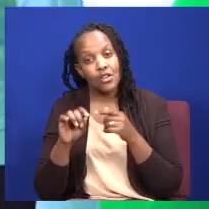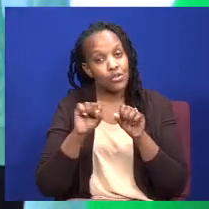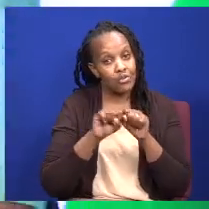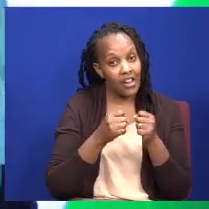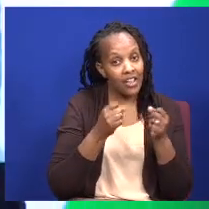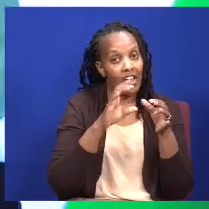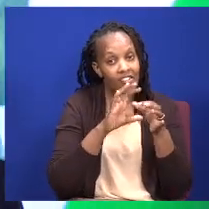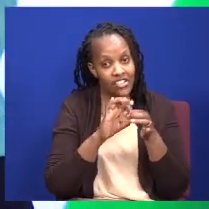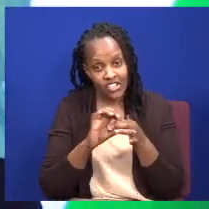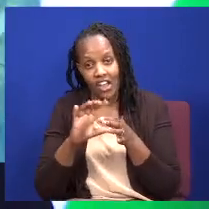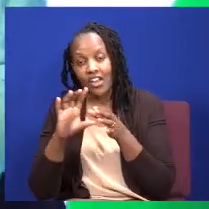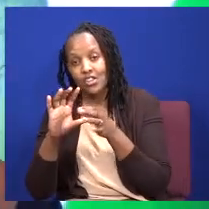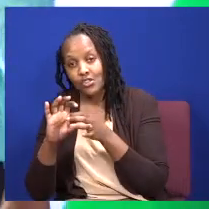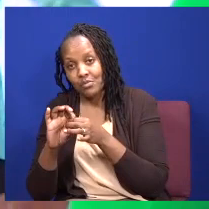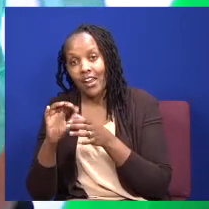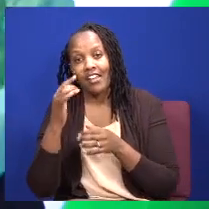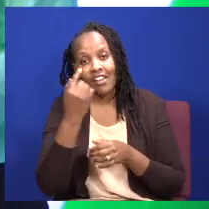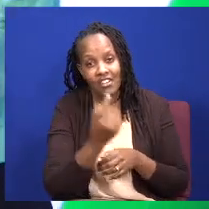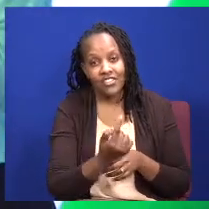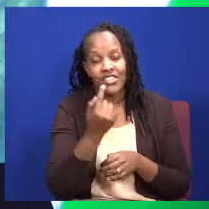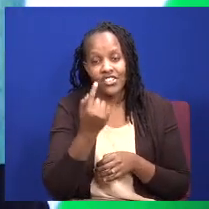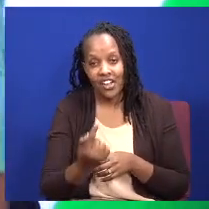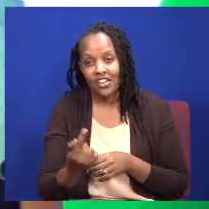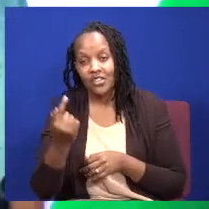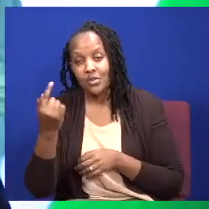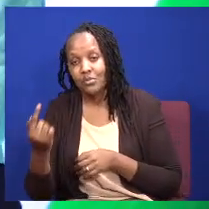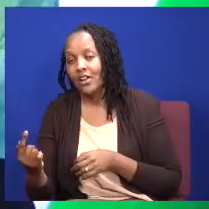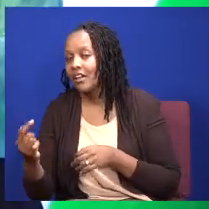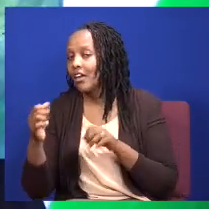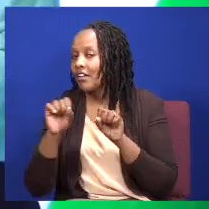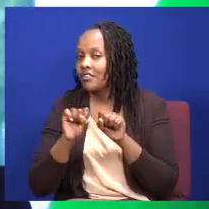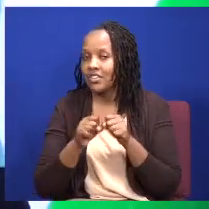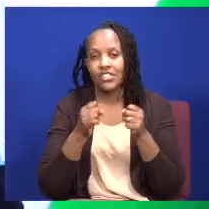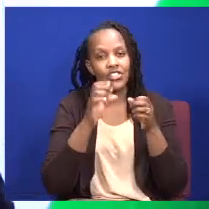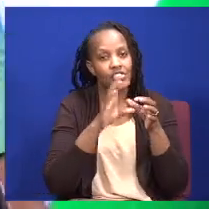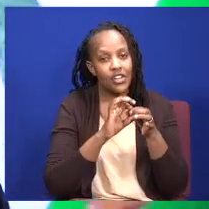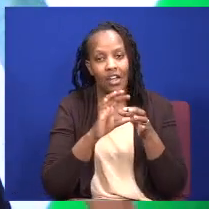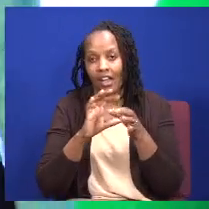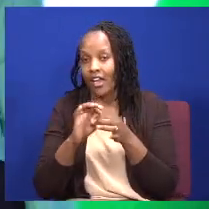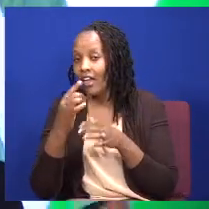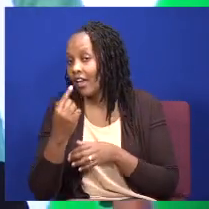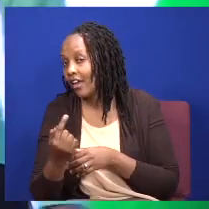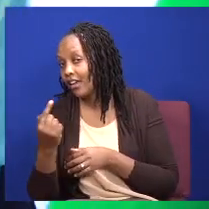Jesus. To break every chain, break every chain, break every